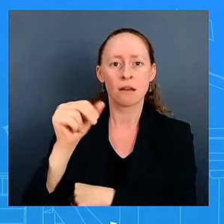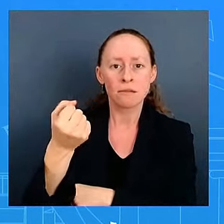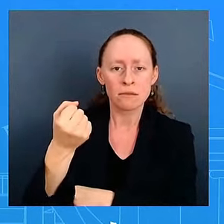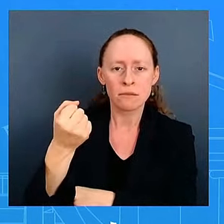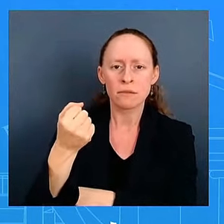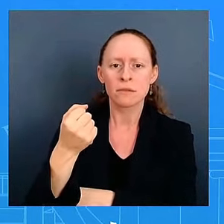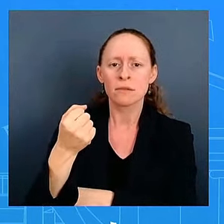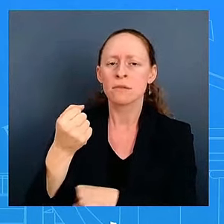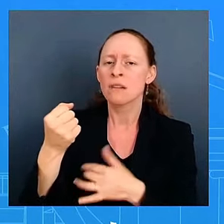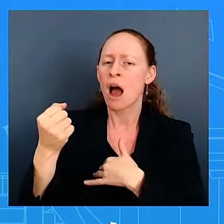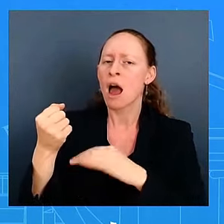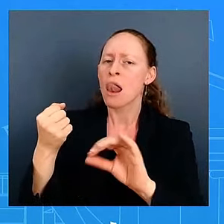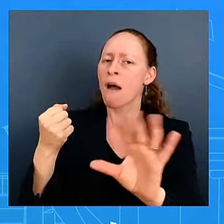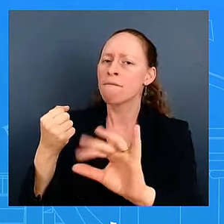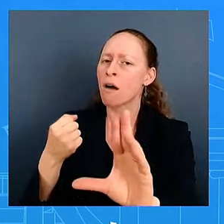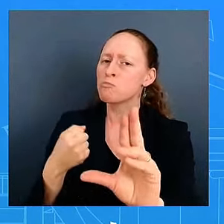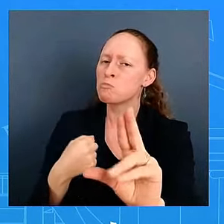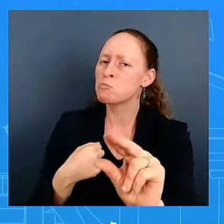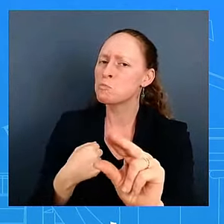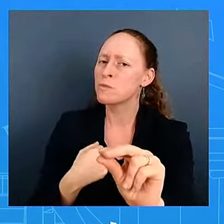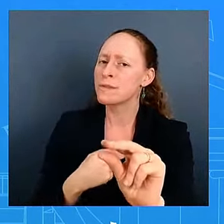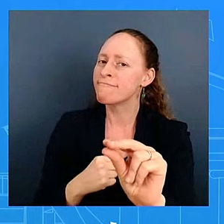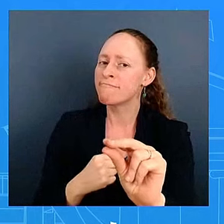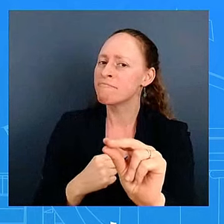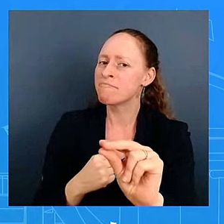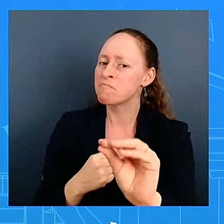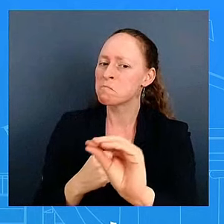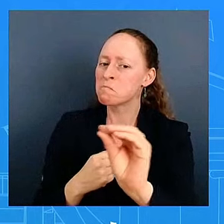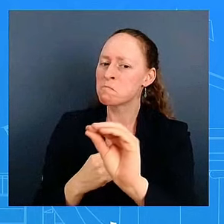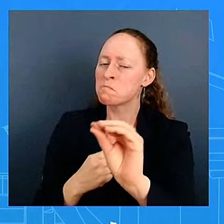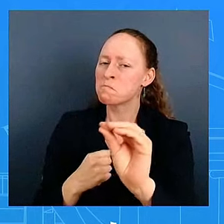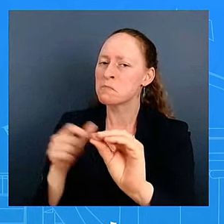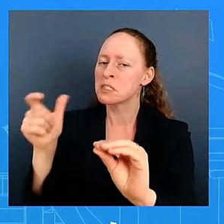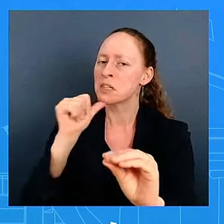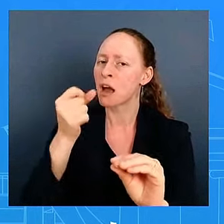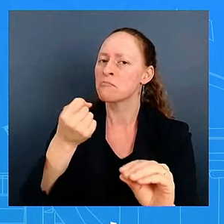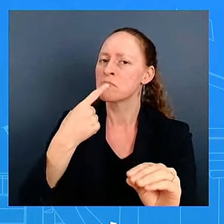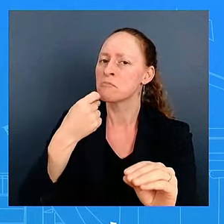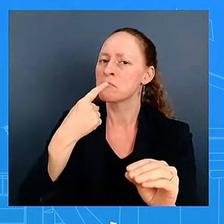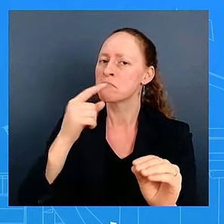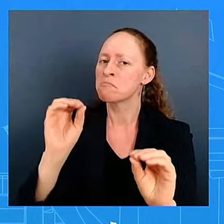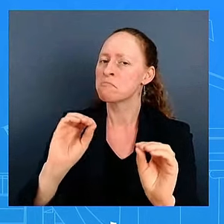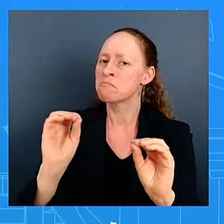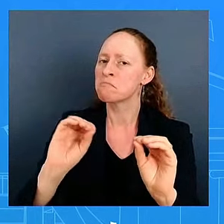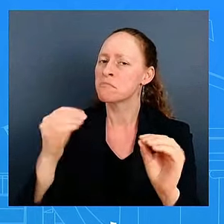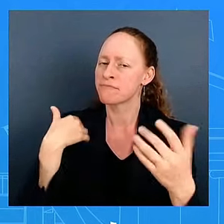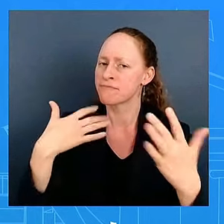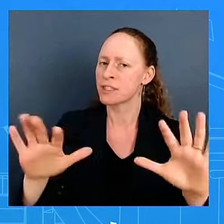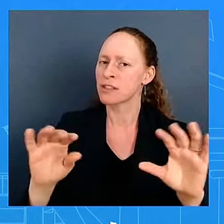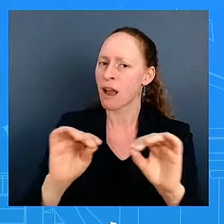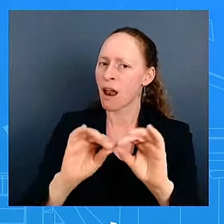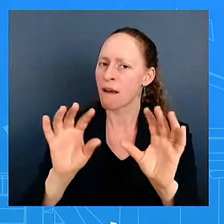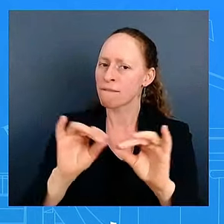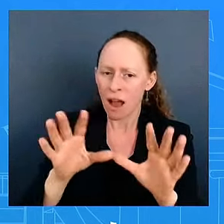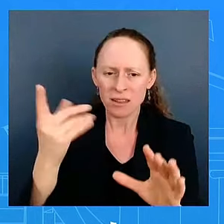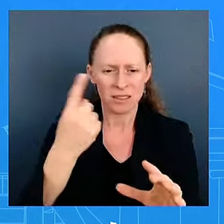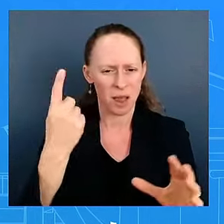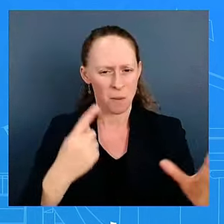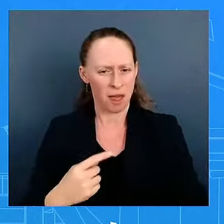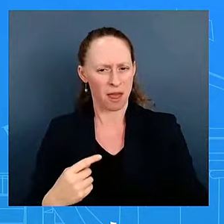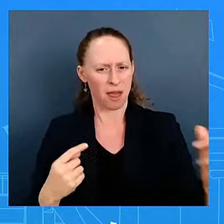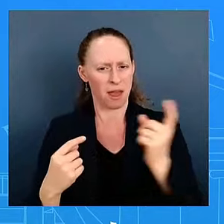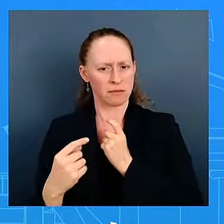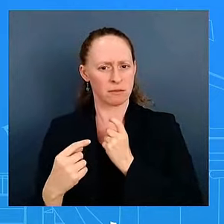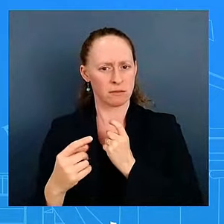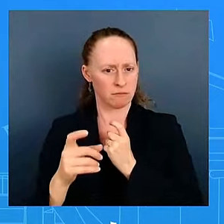Parkinson's. I said that right here. It was also being assumed and insinuated that Dr. Kennard was someone who only worked on Parkinson's when,